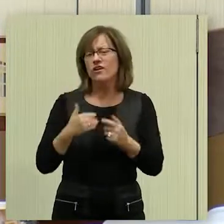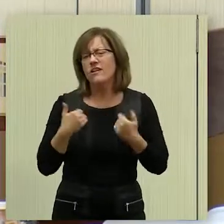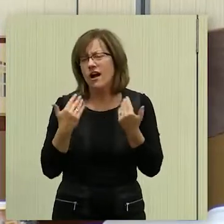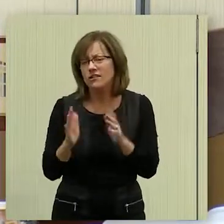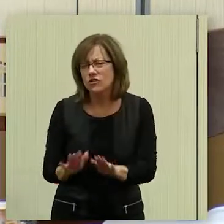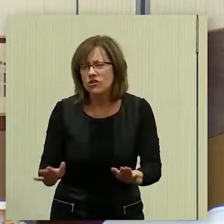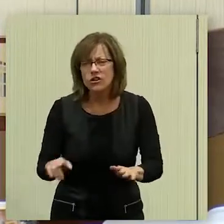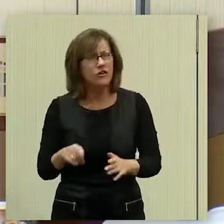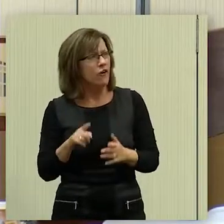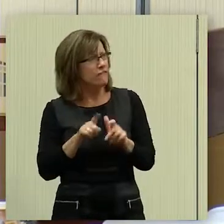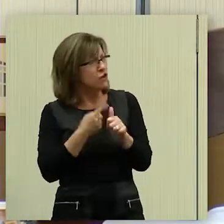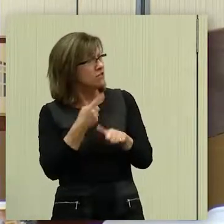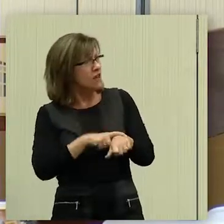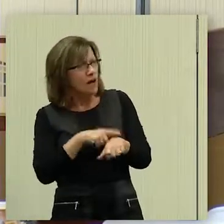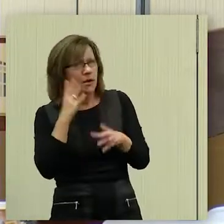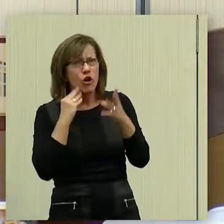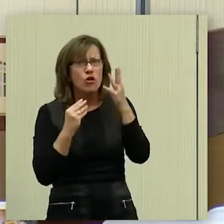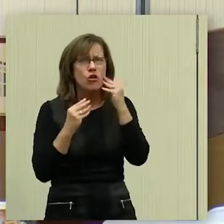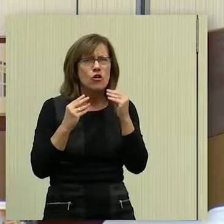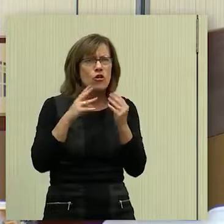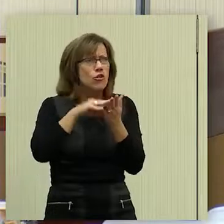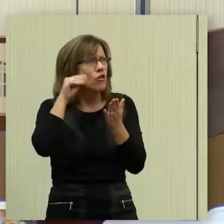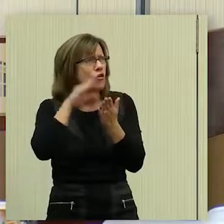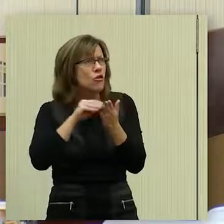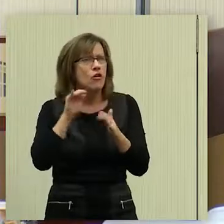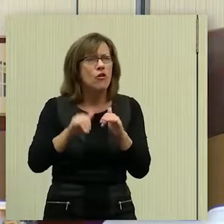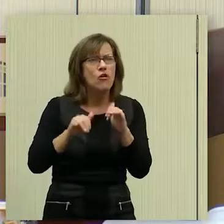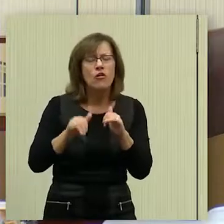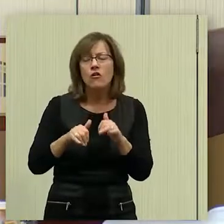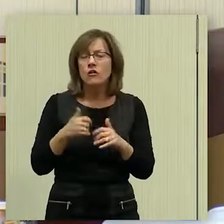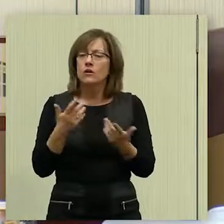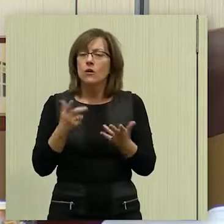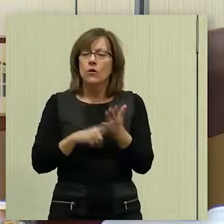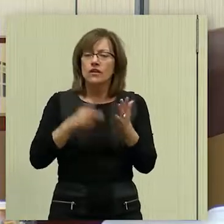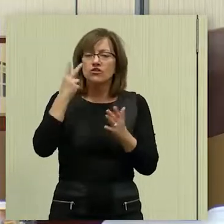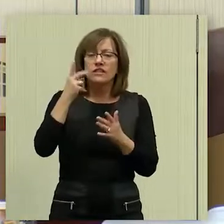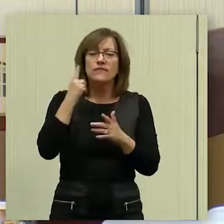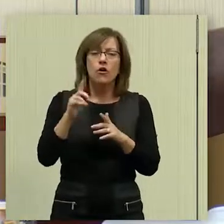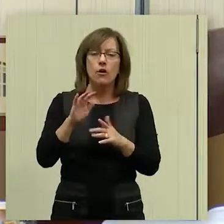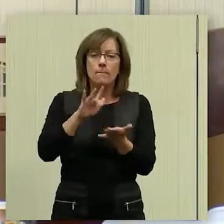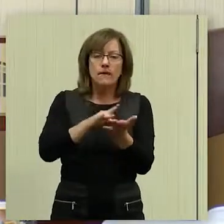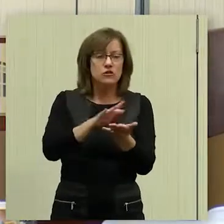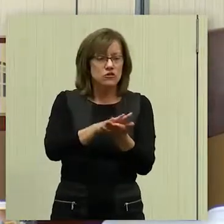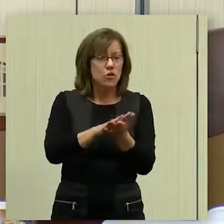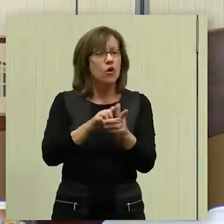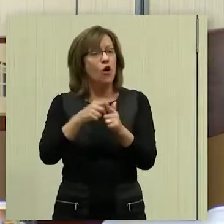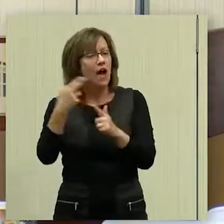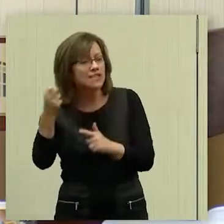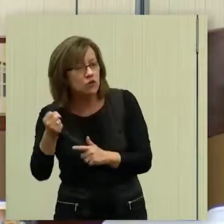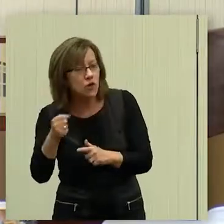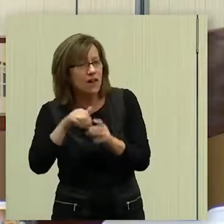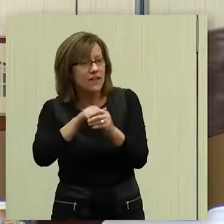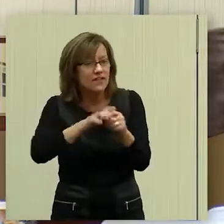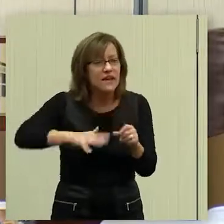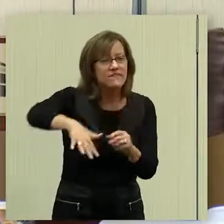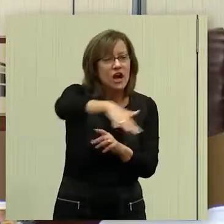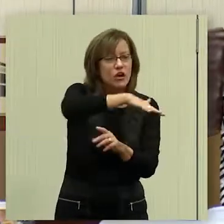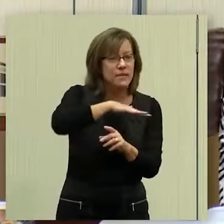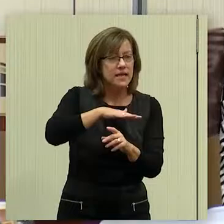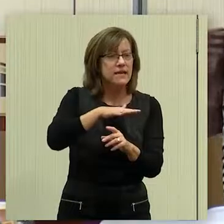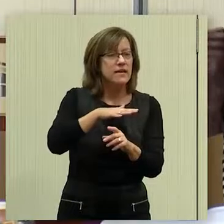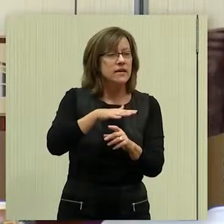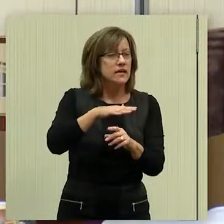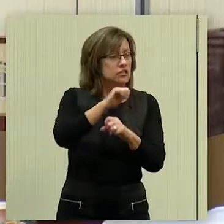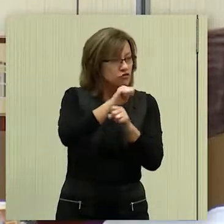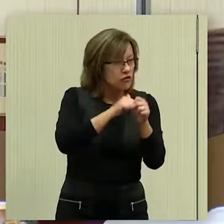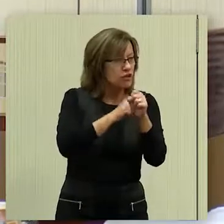they're learning kind of the expectations. What are things you see for middle schoolers or high schoolers in an environment that